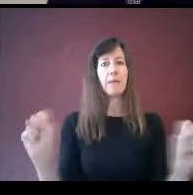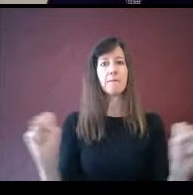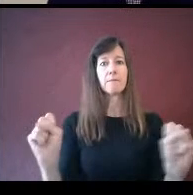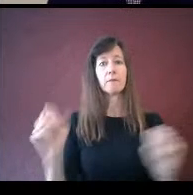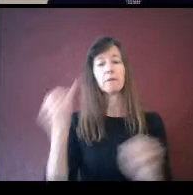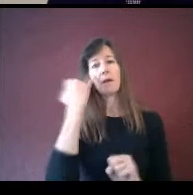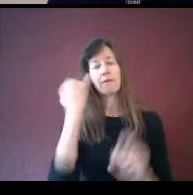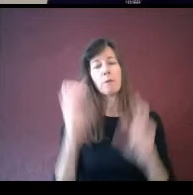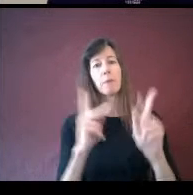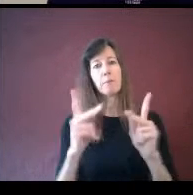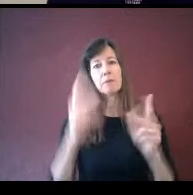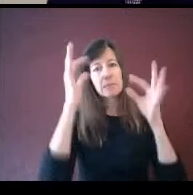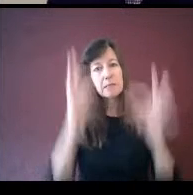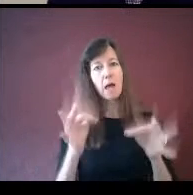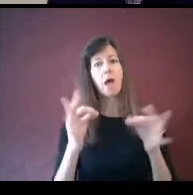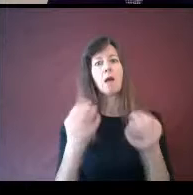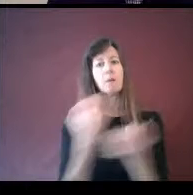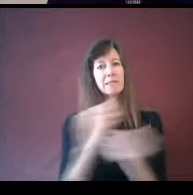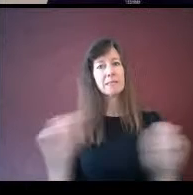is a sort of